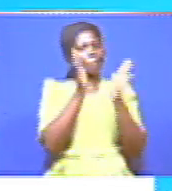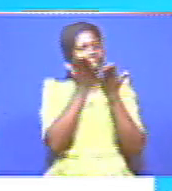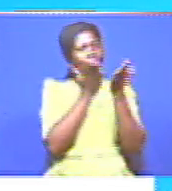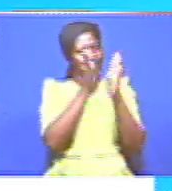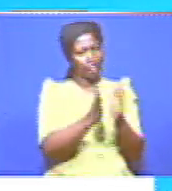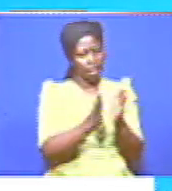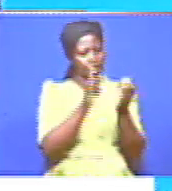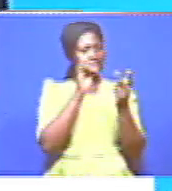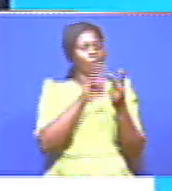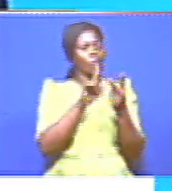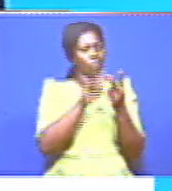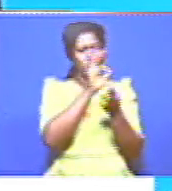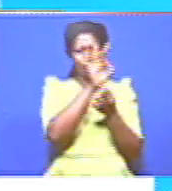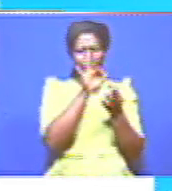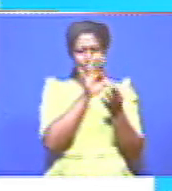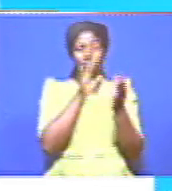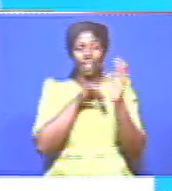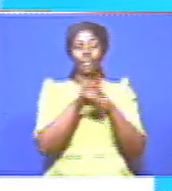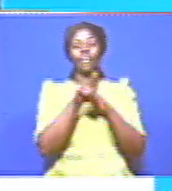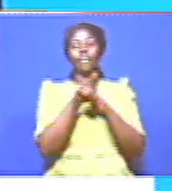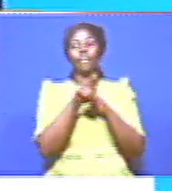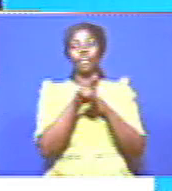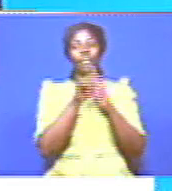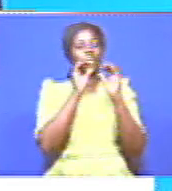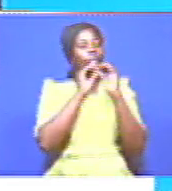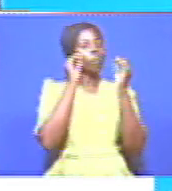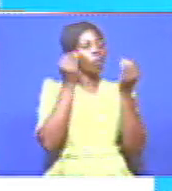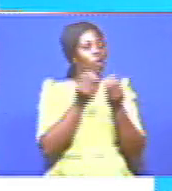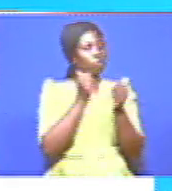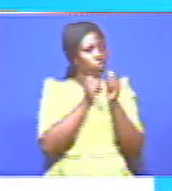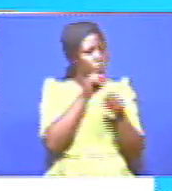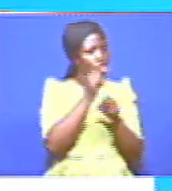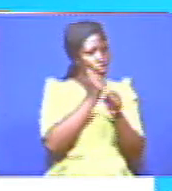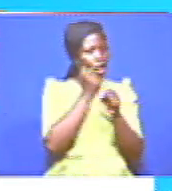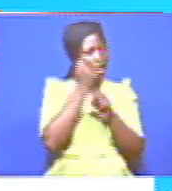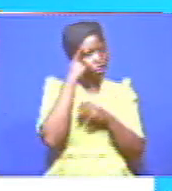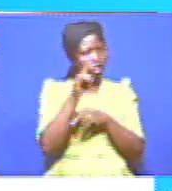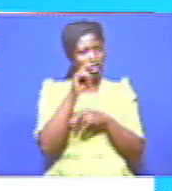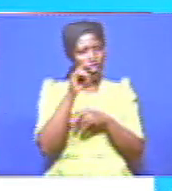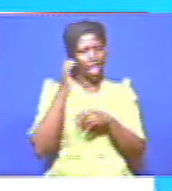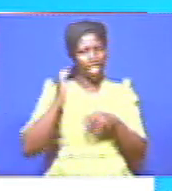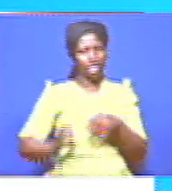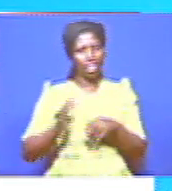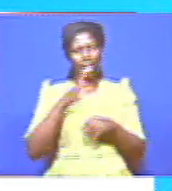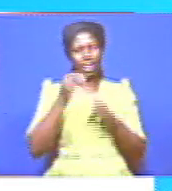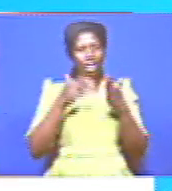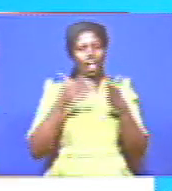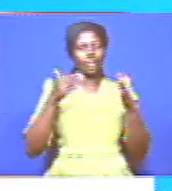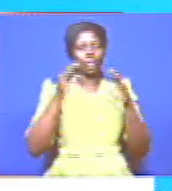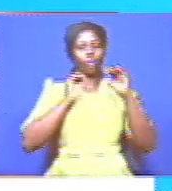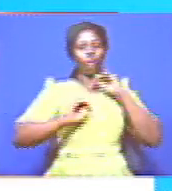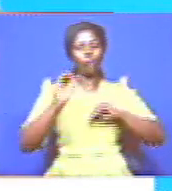second, particularly in the organization that you work for, that is the Ethics and Anti-Corruption